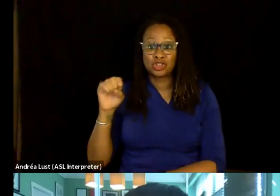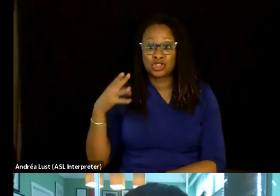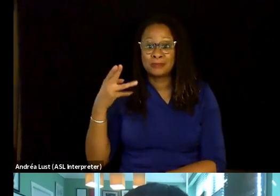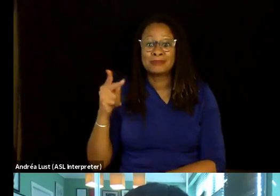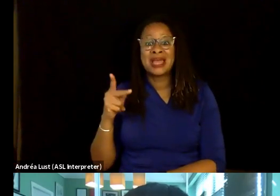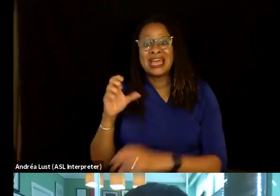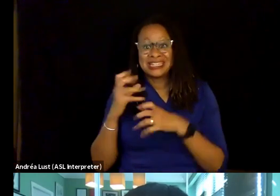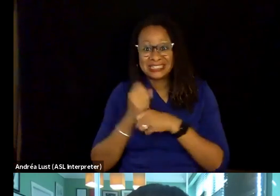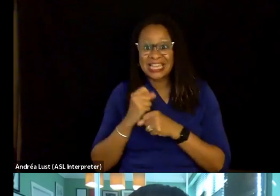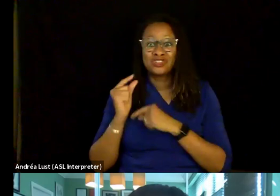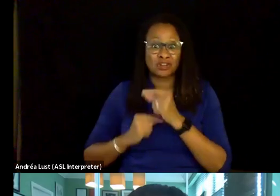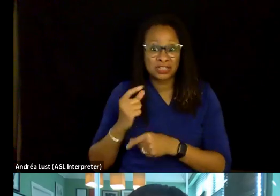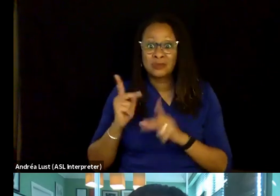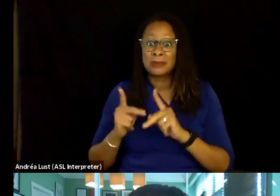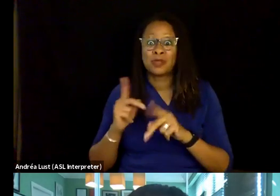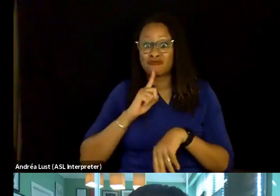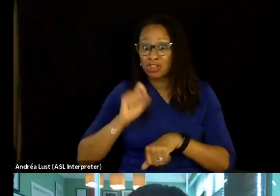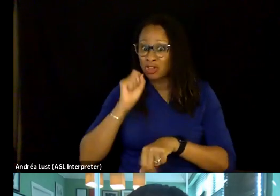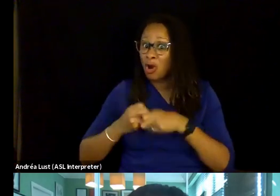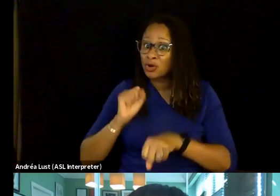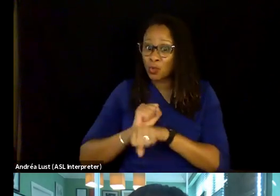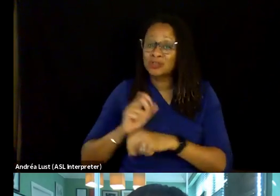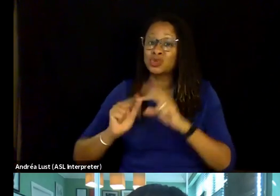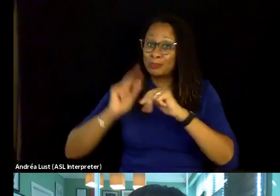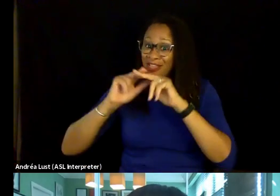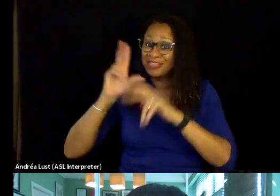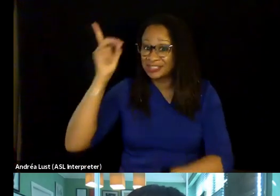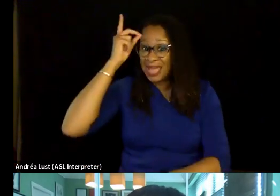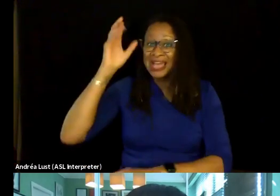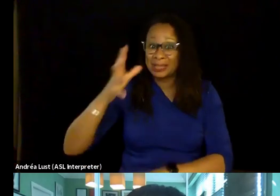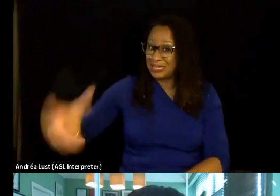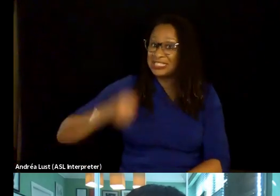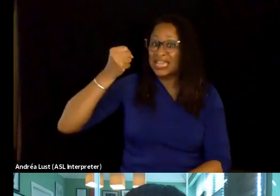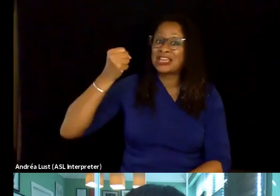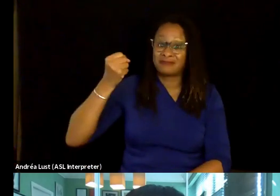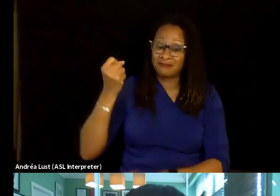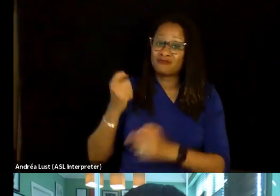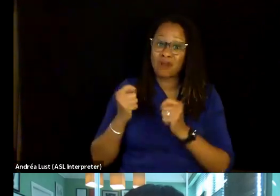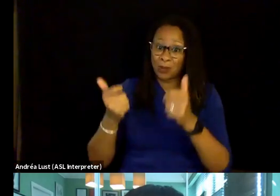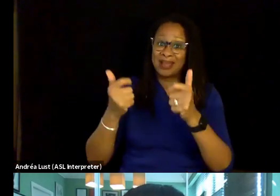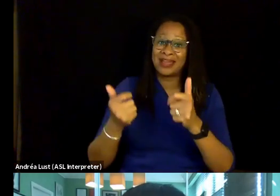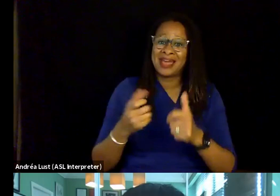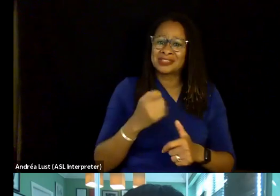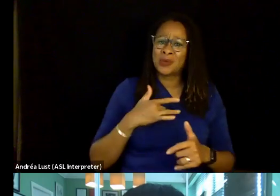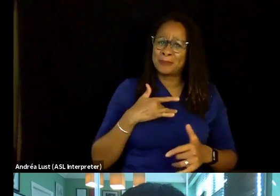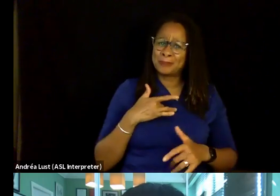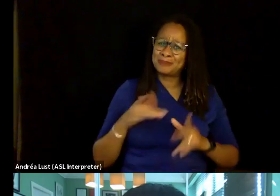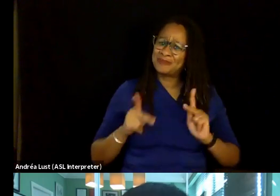democracy and really hard work, and it can be taken just like that. So there was a sadness that they